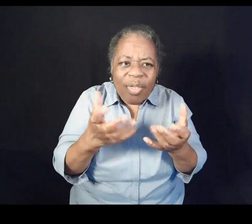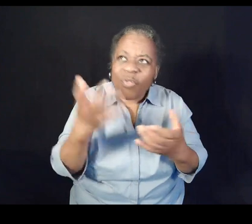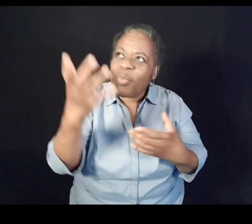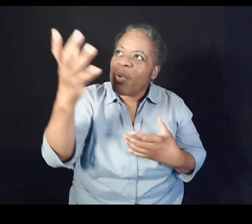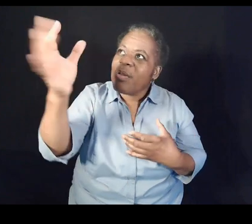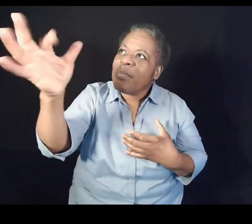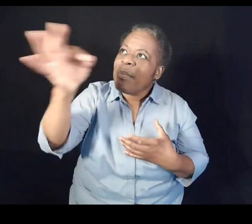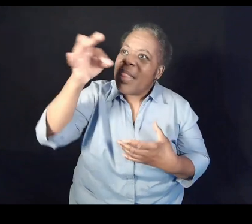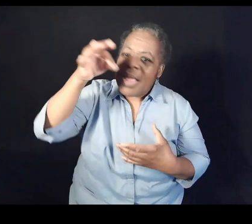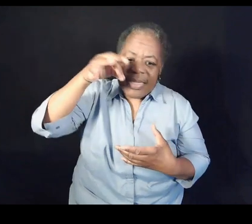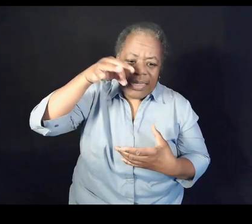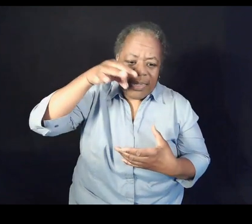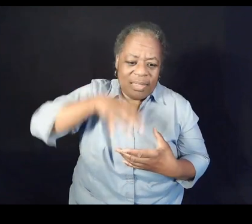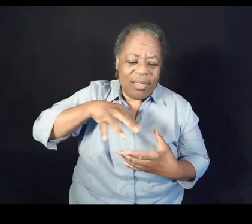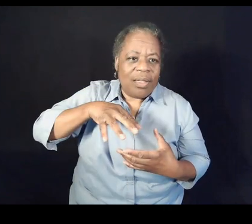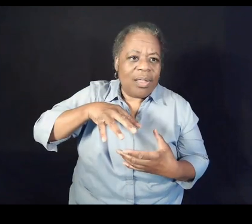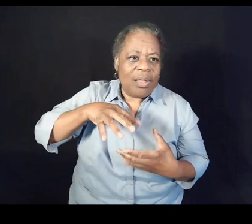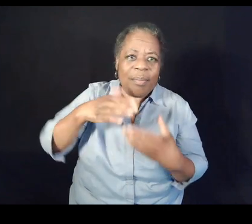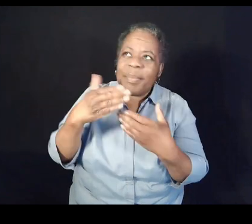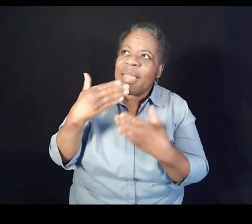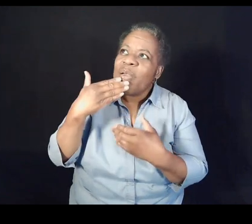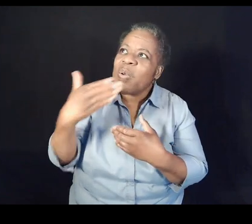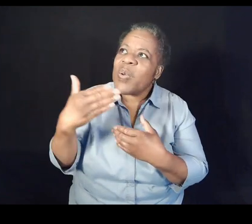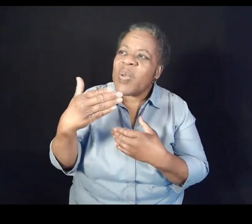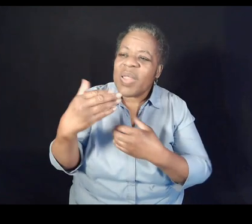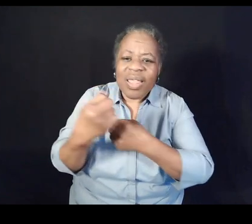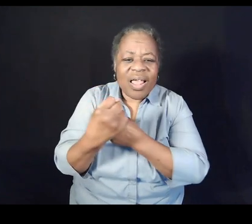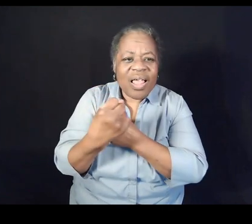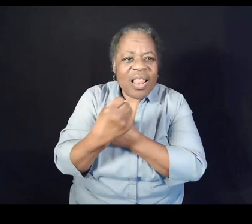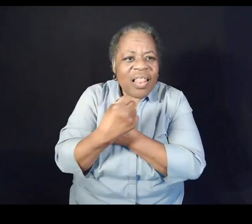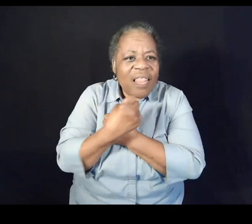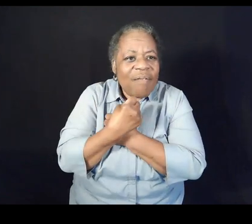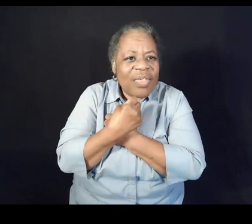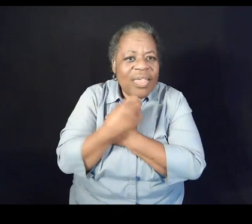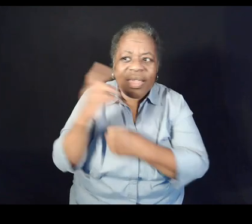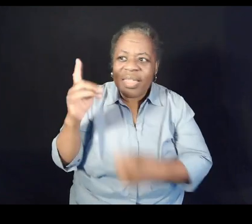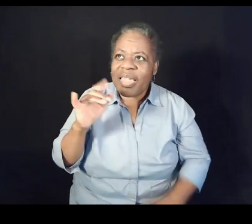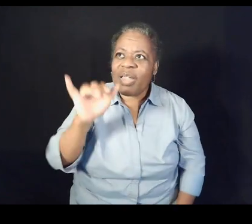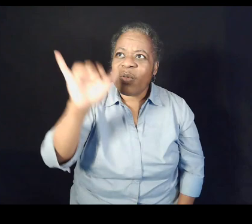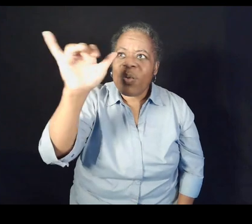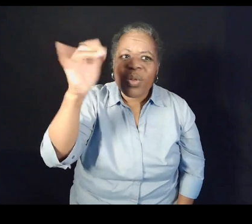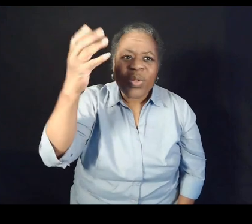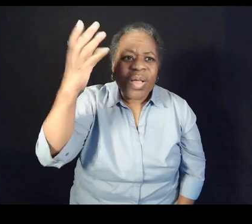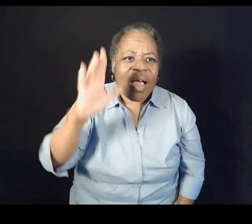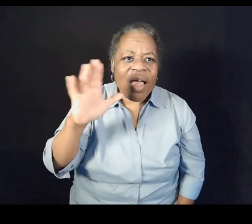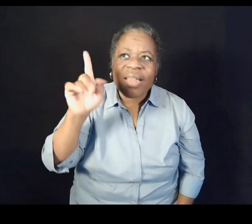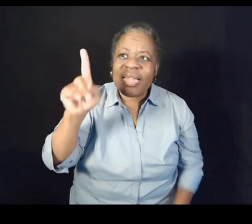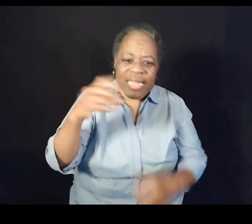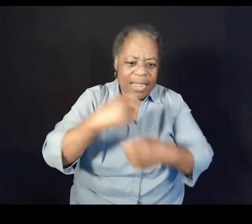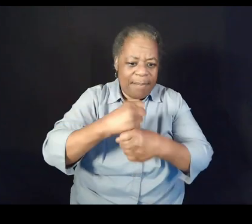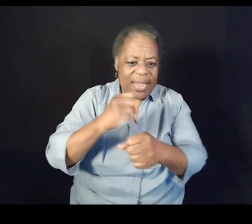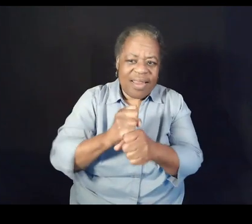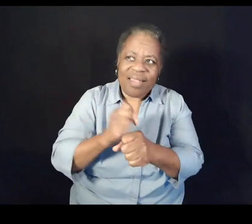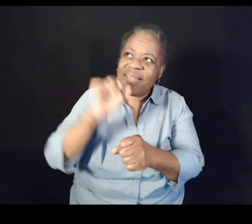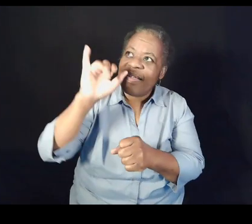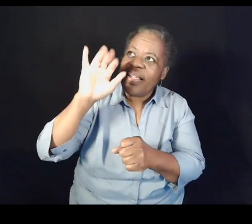a good and loving and purposeful and eternal God who made us in his image.